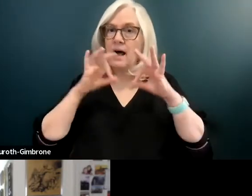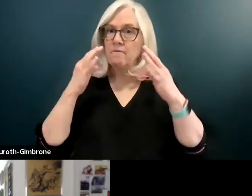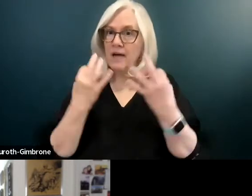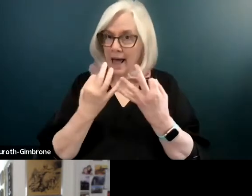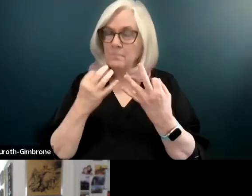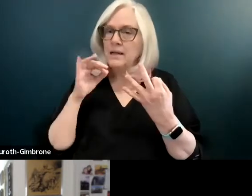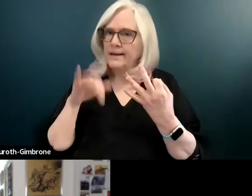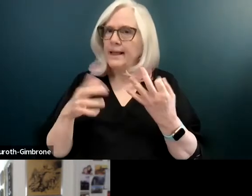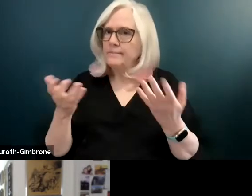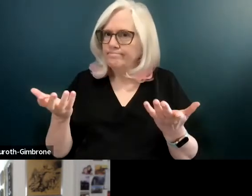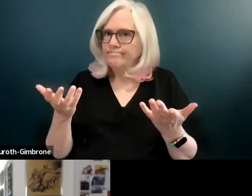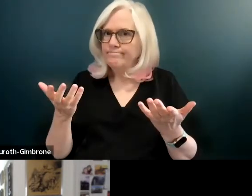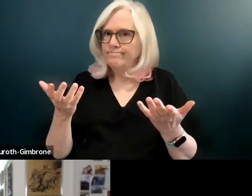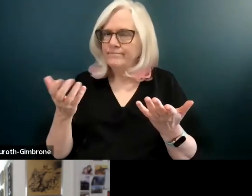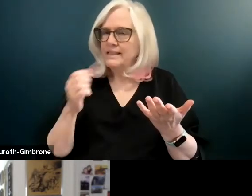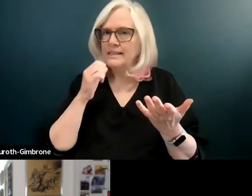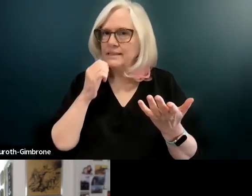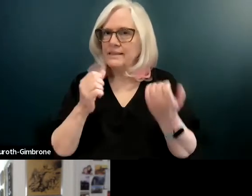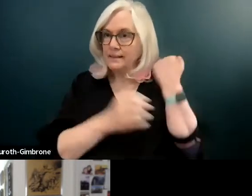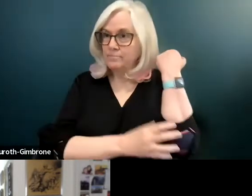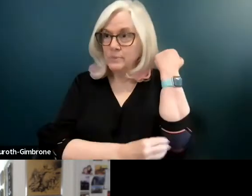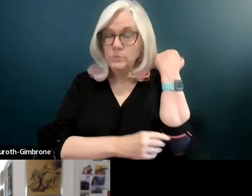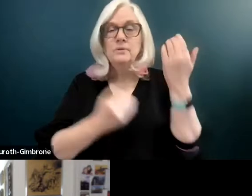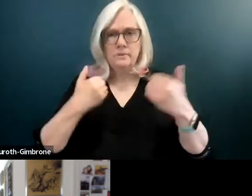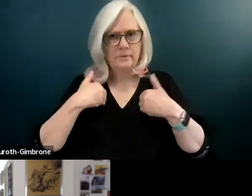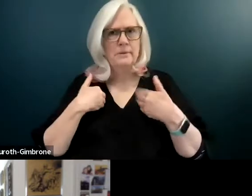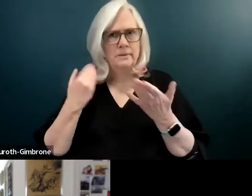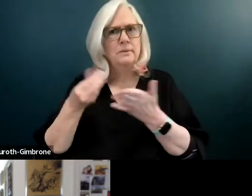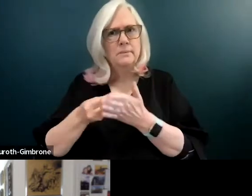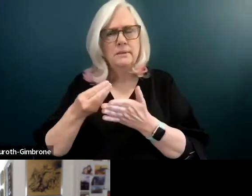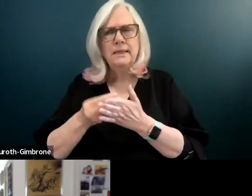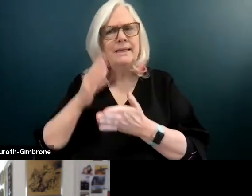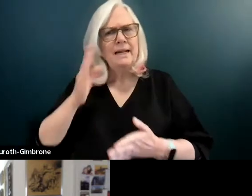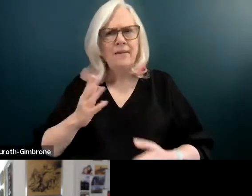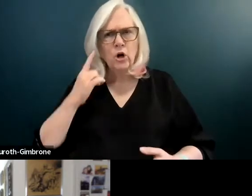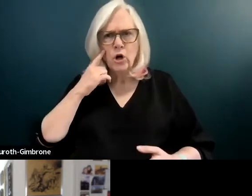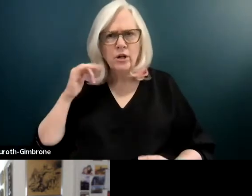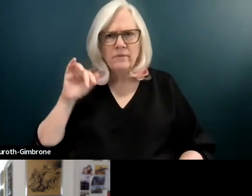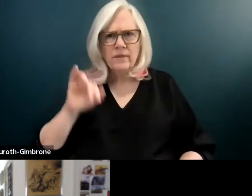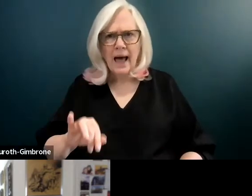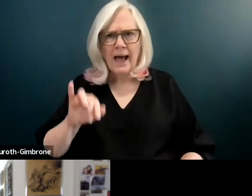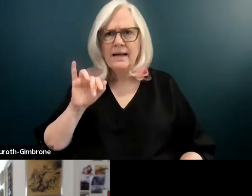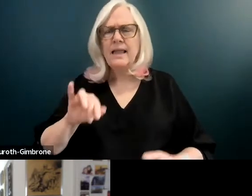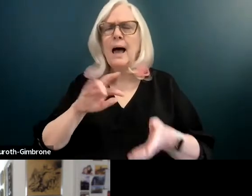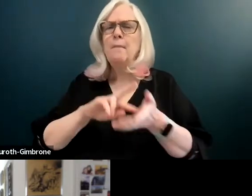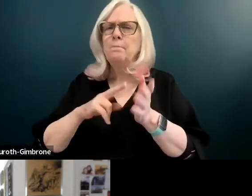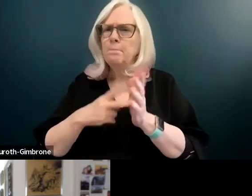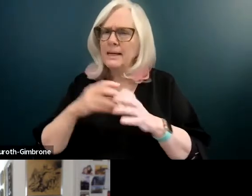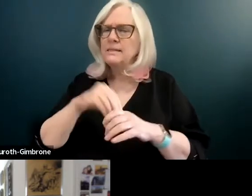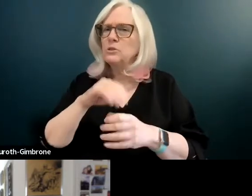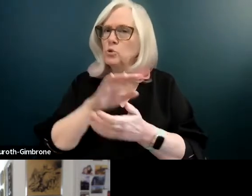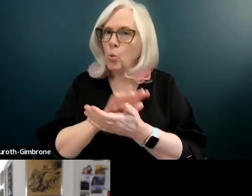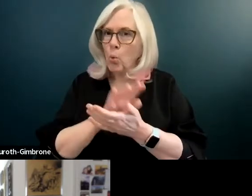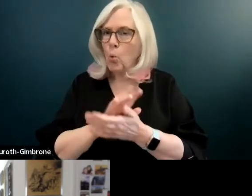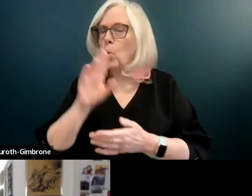means, and they never heard of it, which means that in school, no